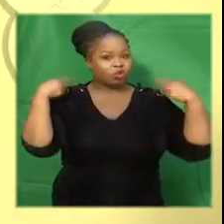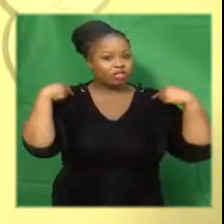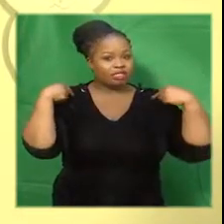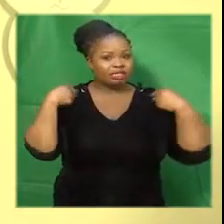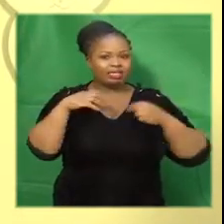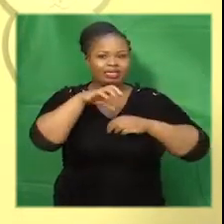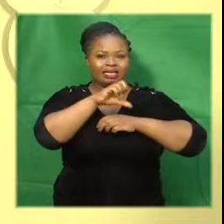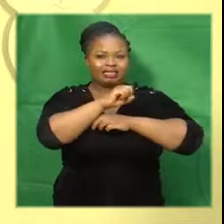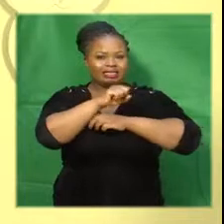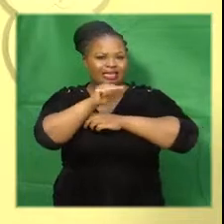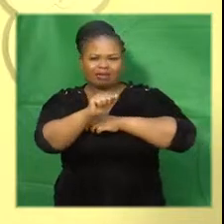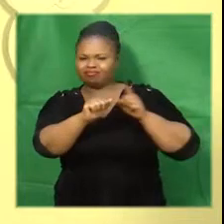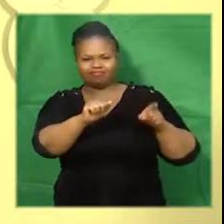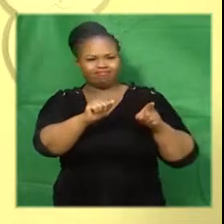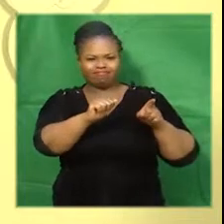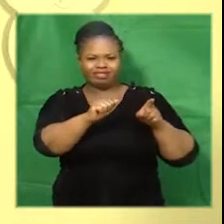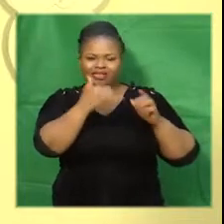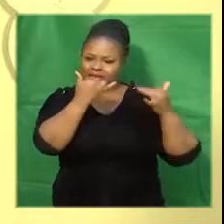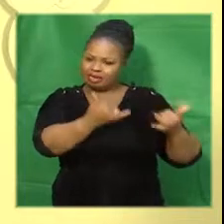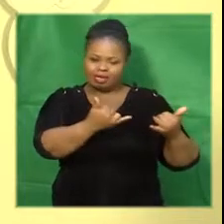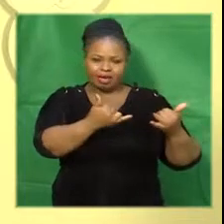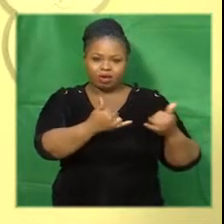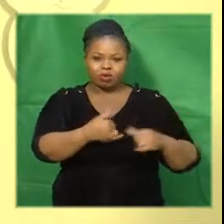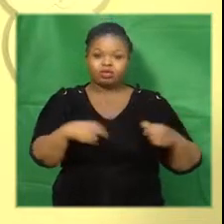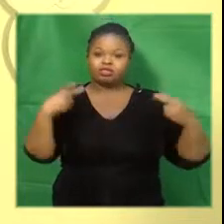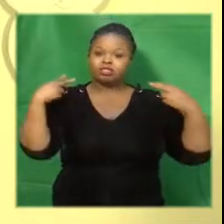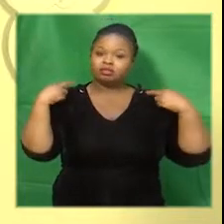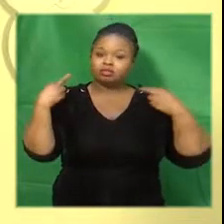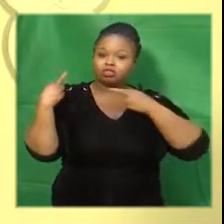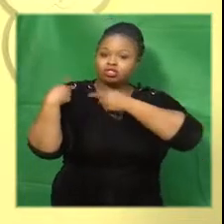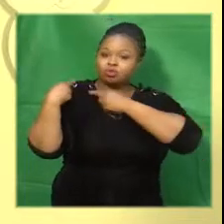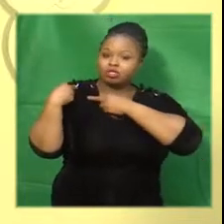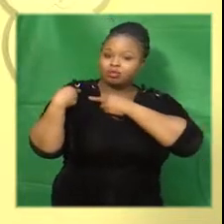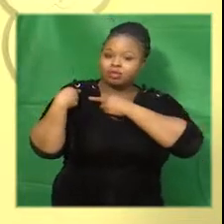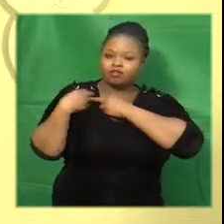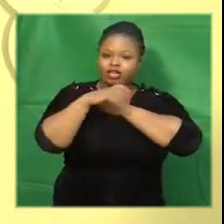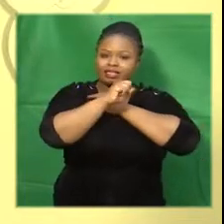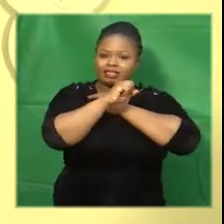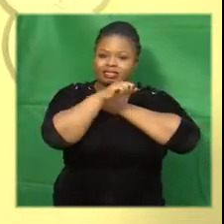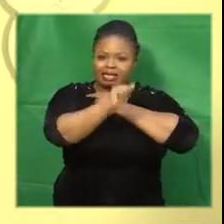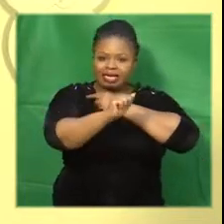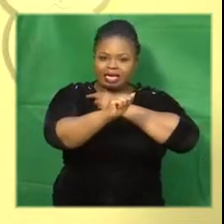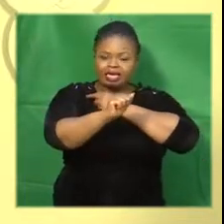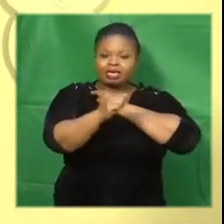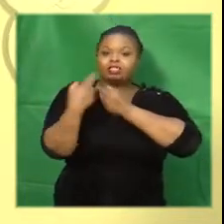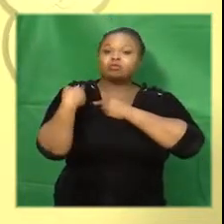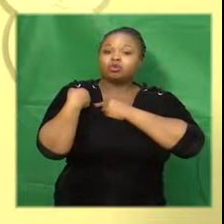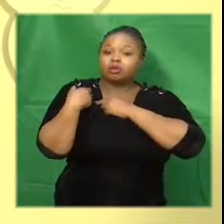place political responsibility for the state security agency in the presidency.